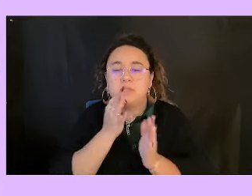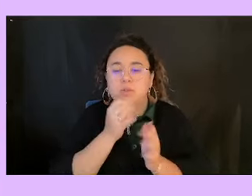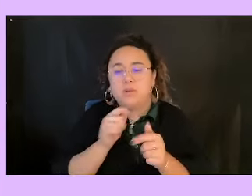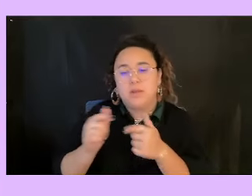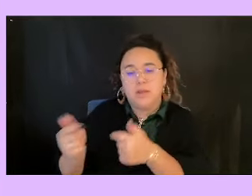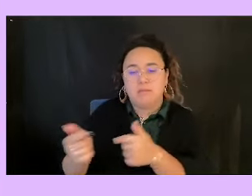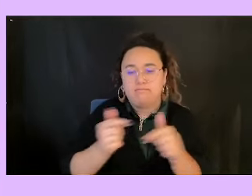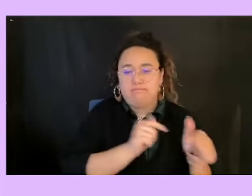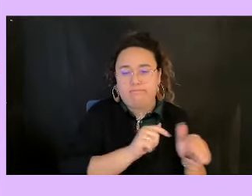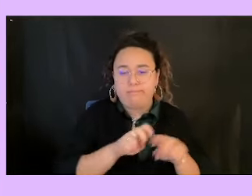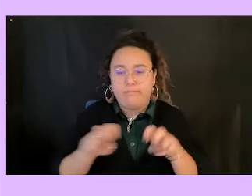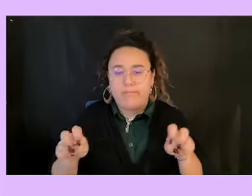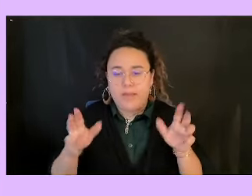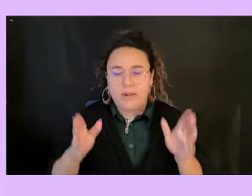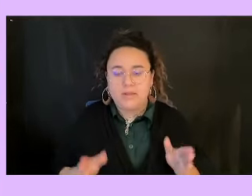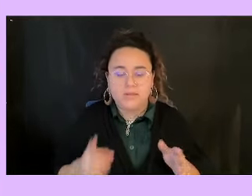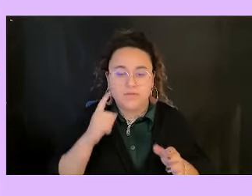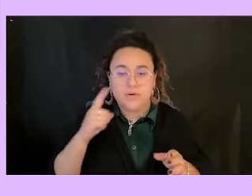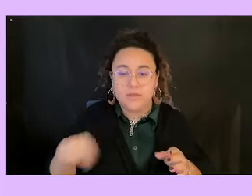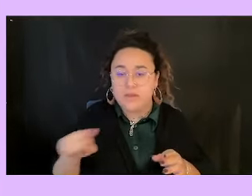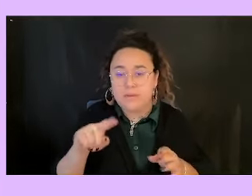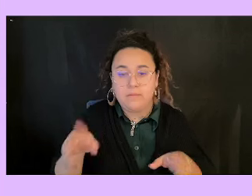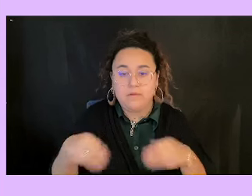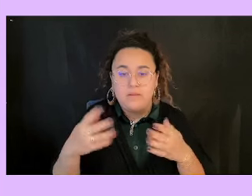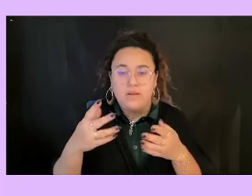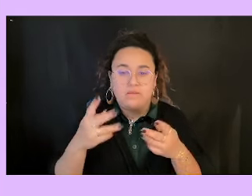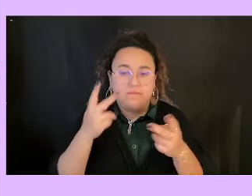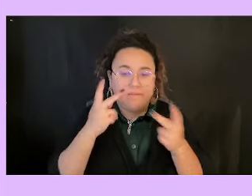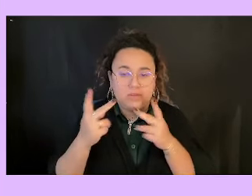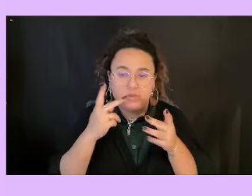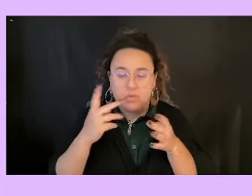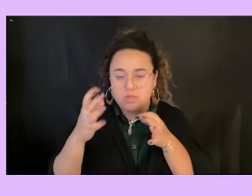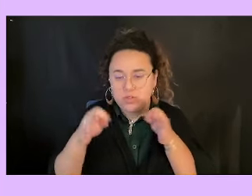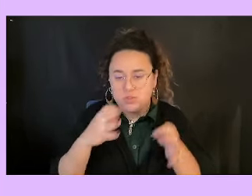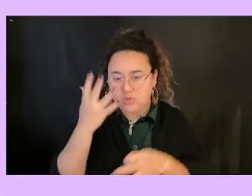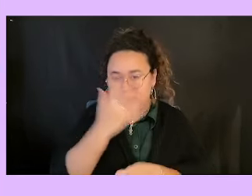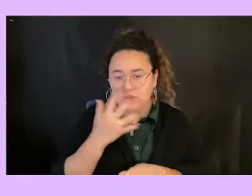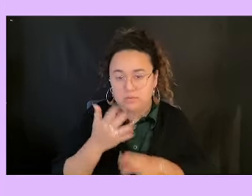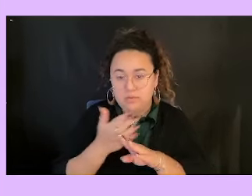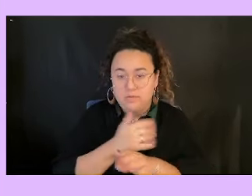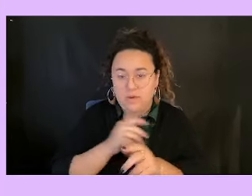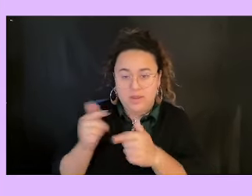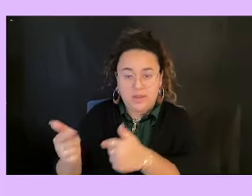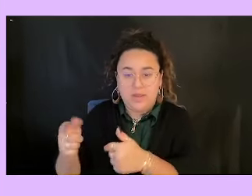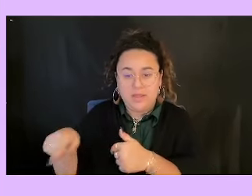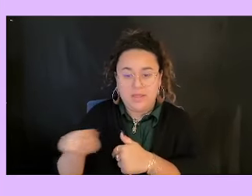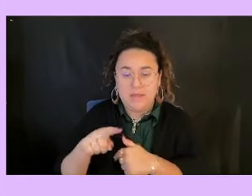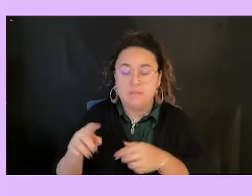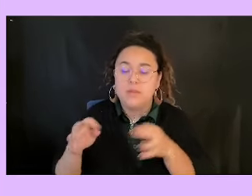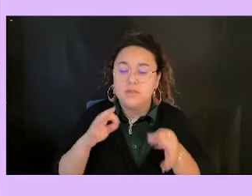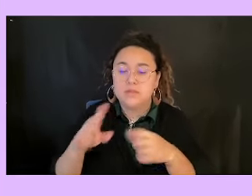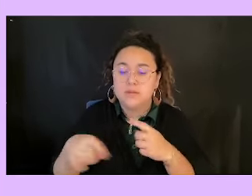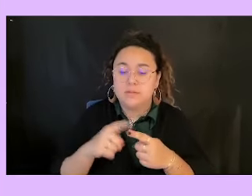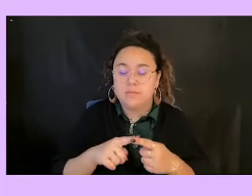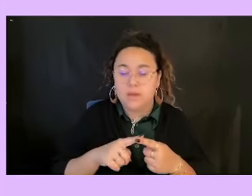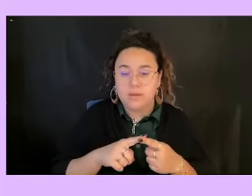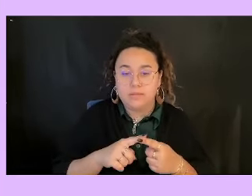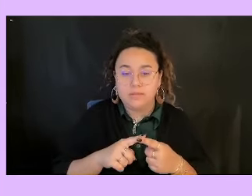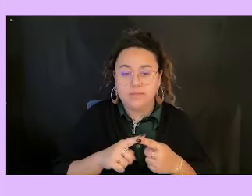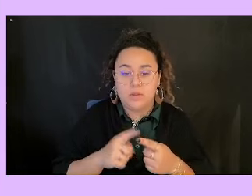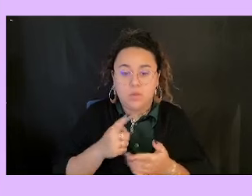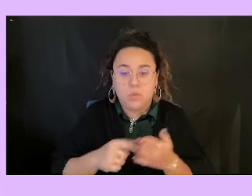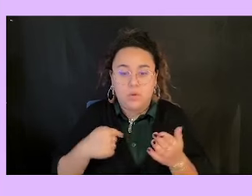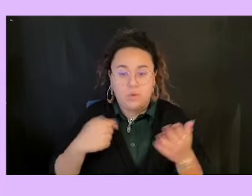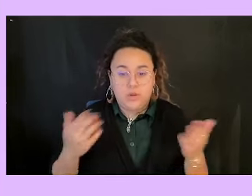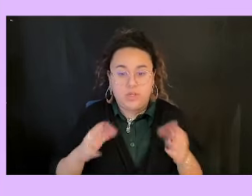our panelists for them to also provide visual descriptions. But before I do that, I want to talk a little bit about what we're here to